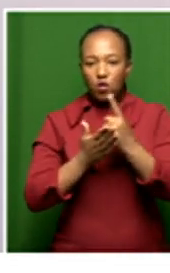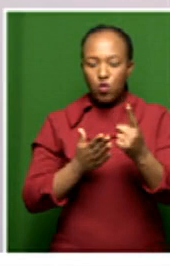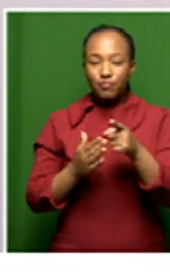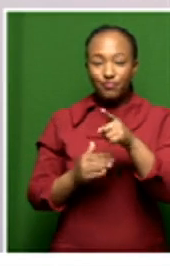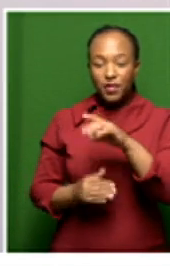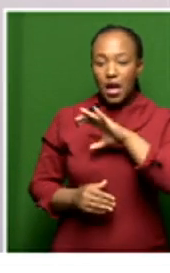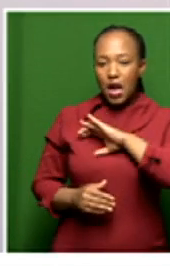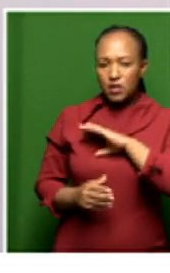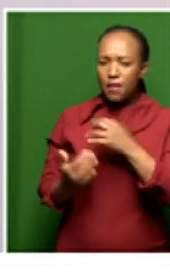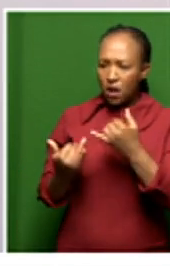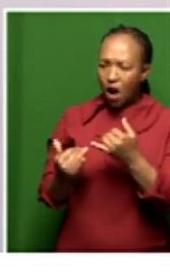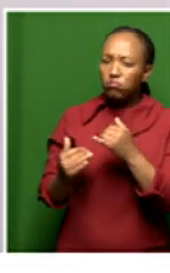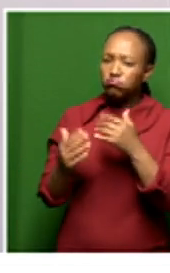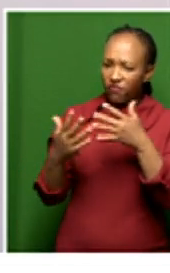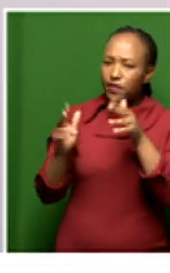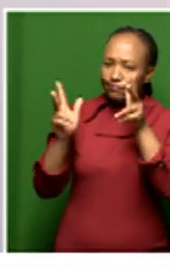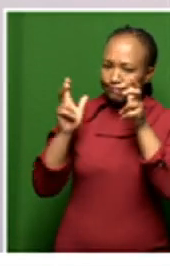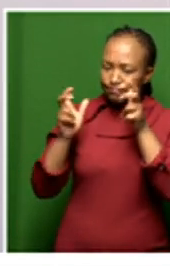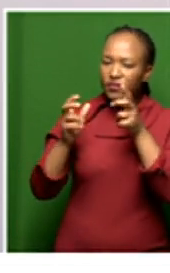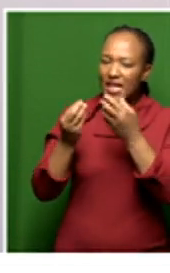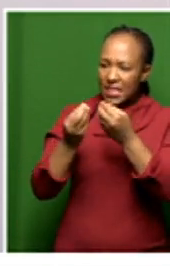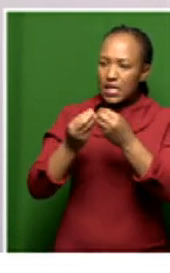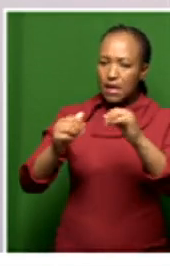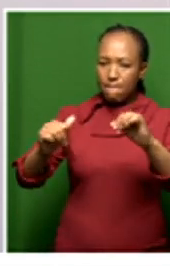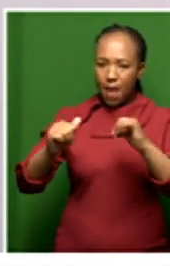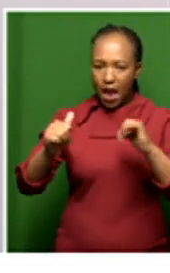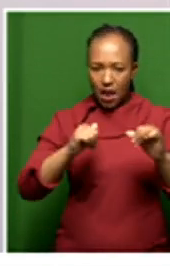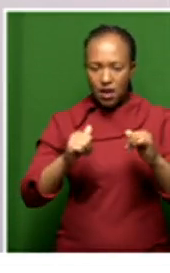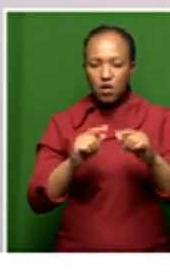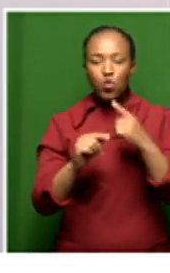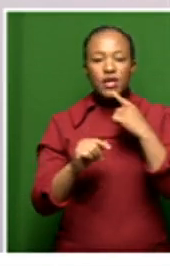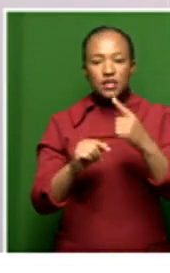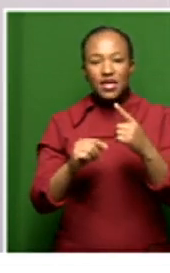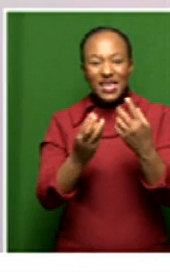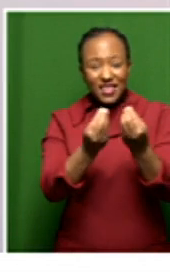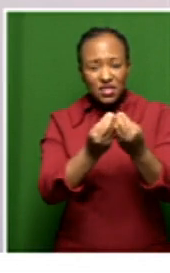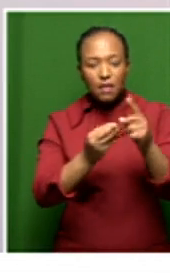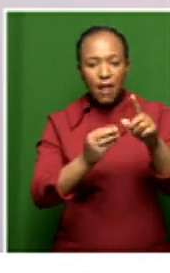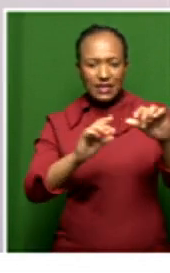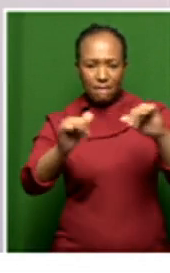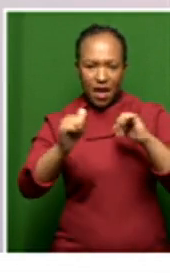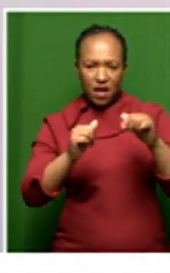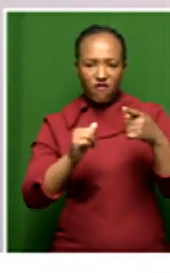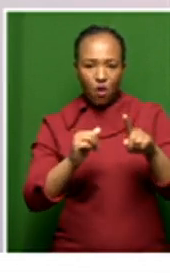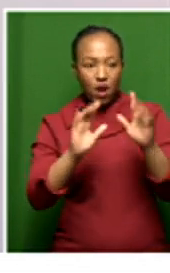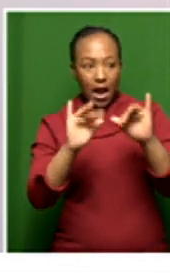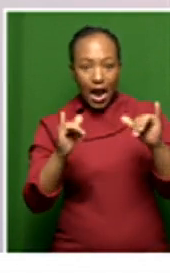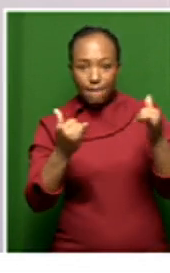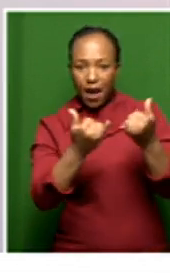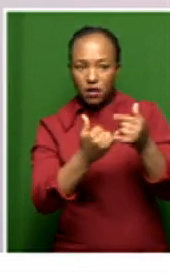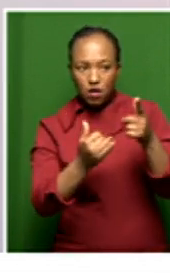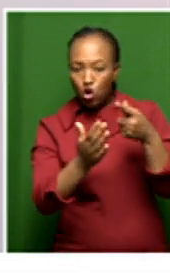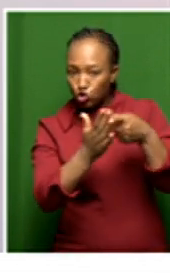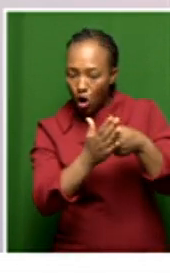to the recall, which is a good thing. That's why we continue saying to them, return those products back to the supplier for